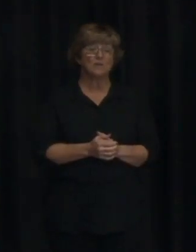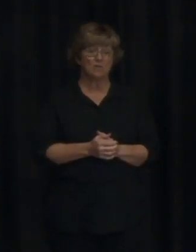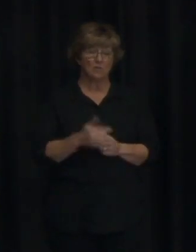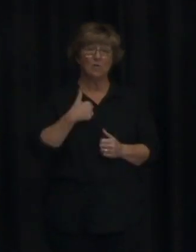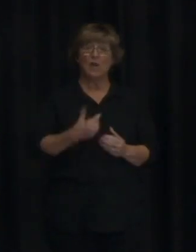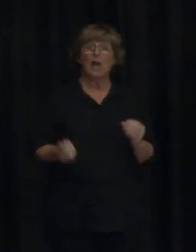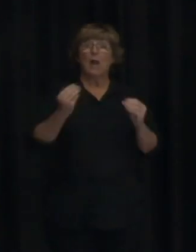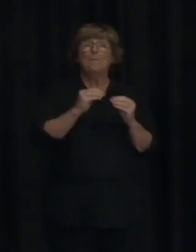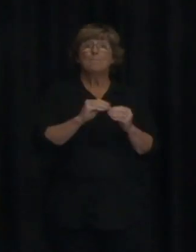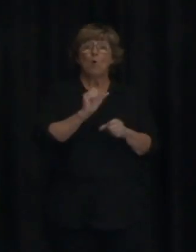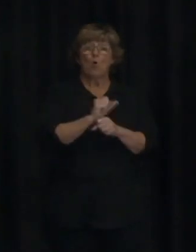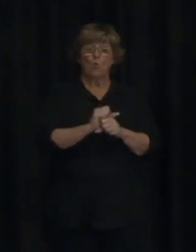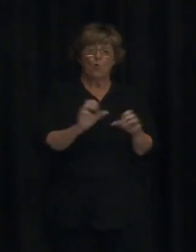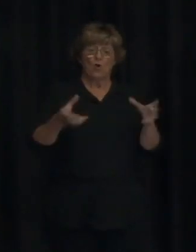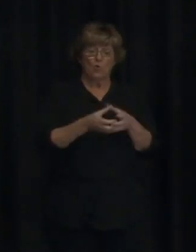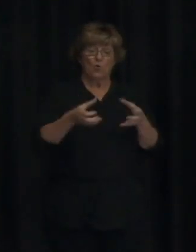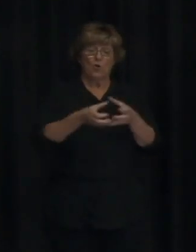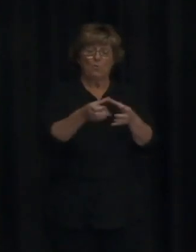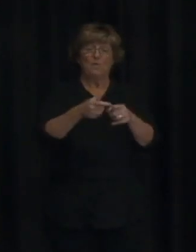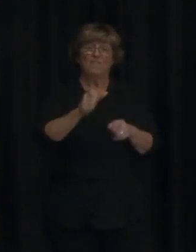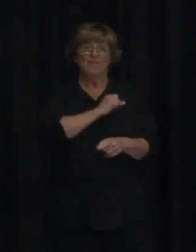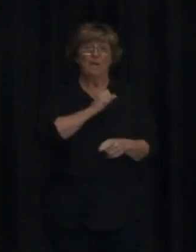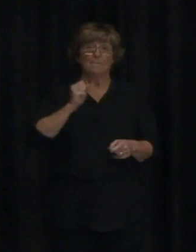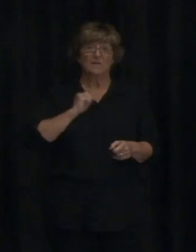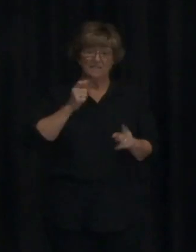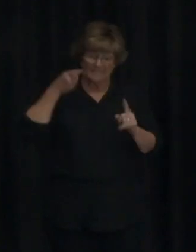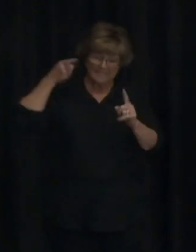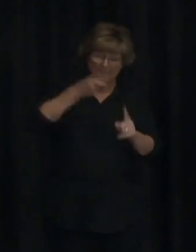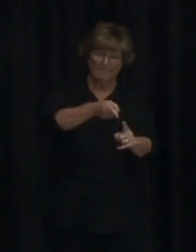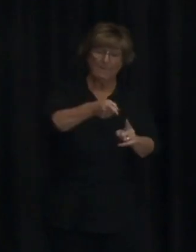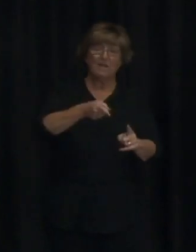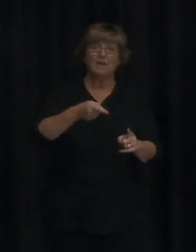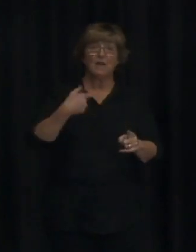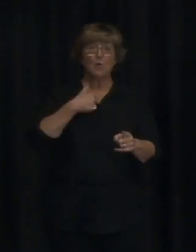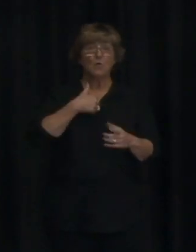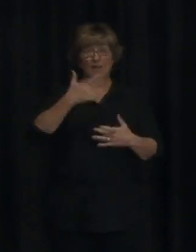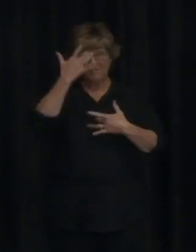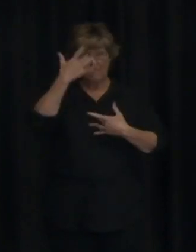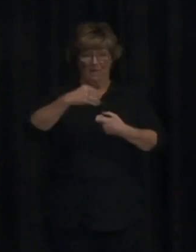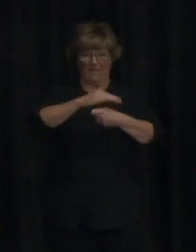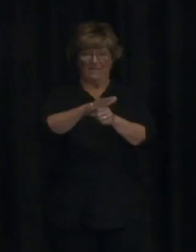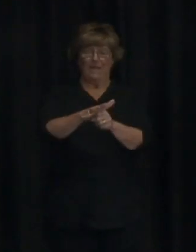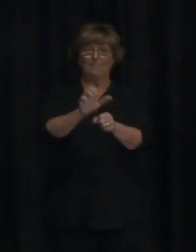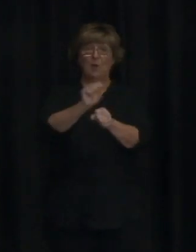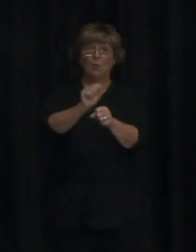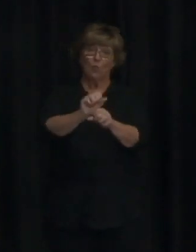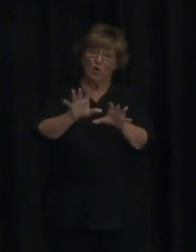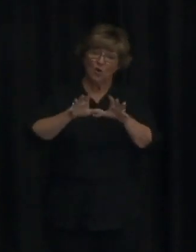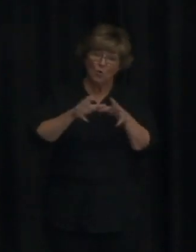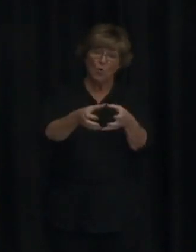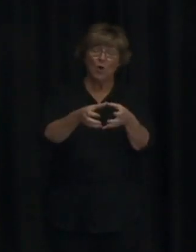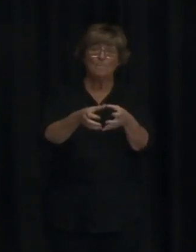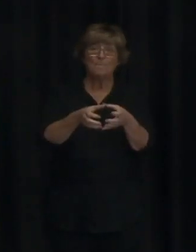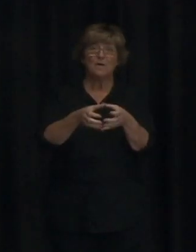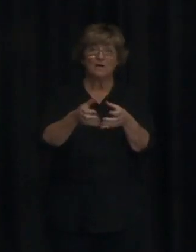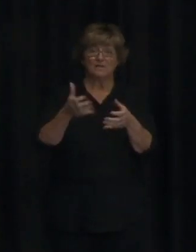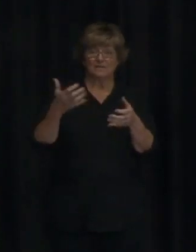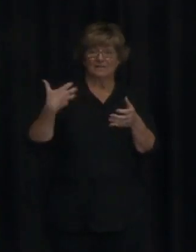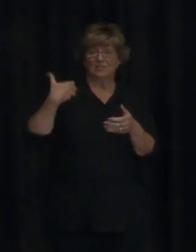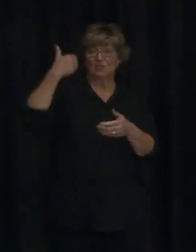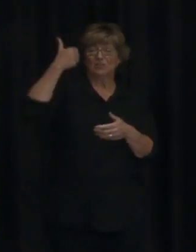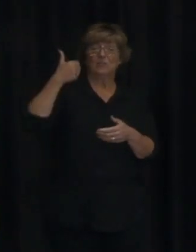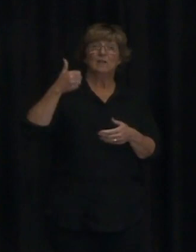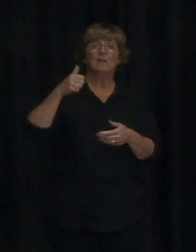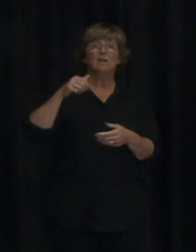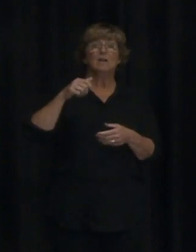had more working groups coming out of the Senate specifically. We have a pandemic working group that was chaired by Lena